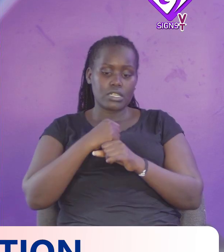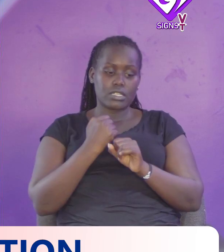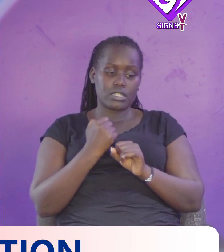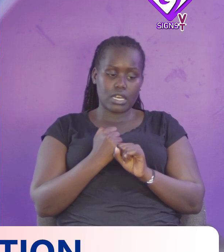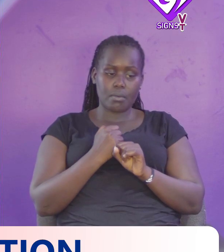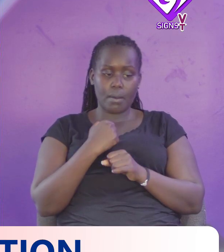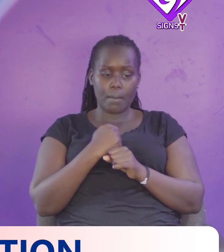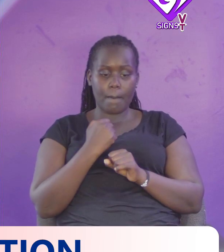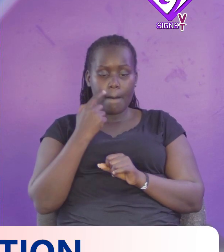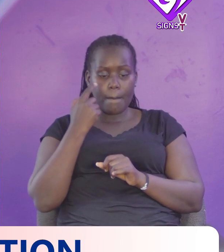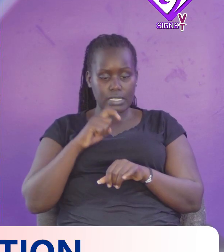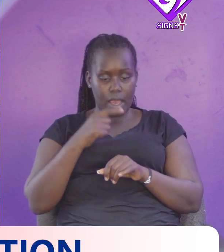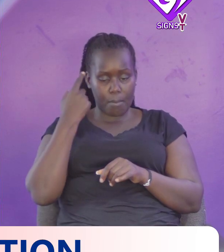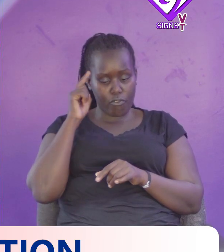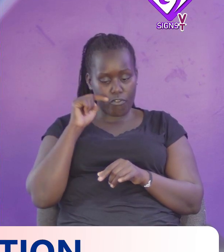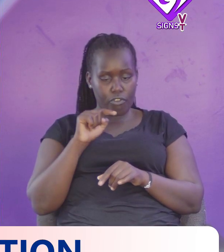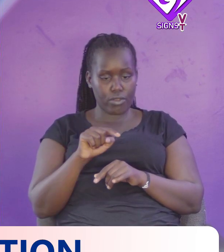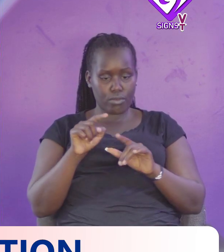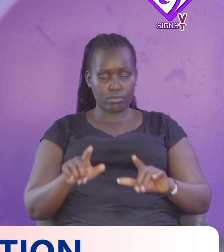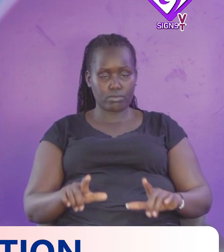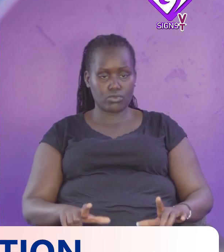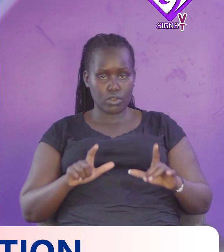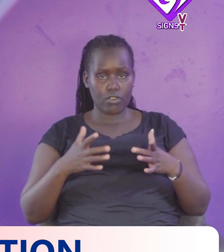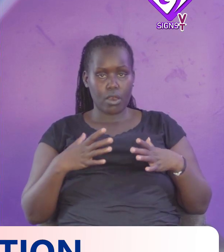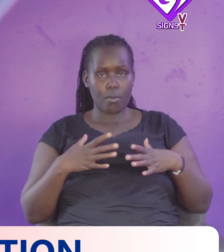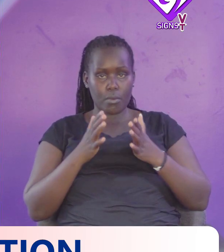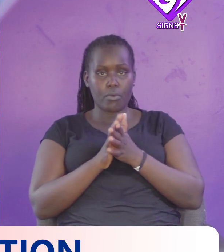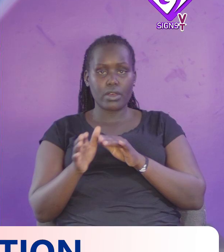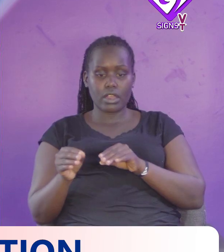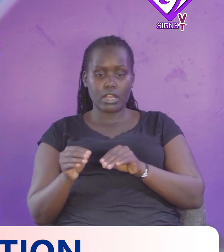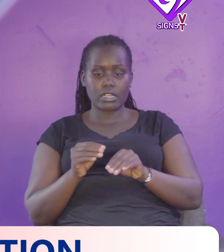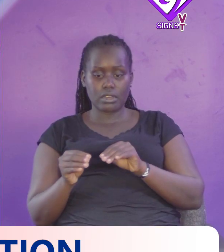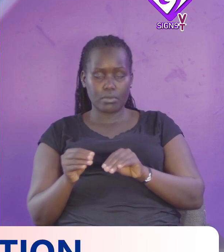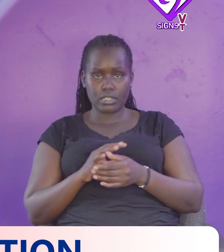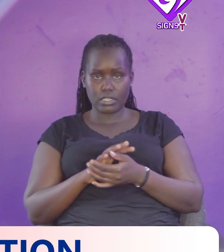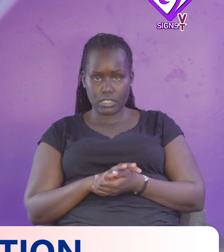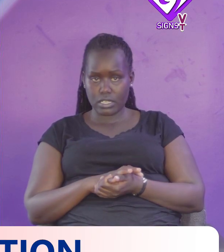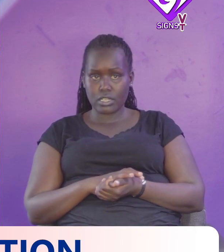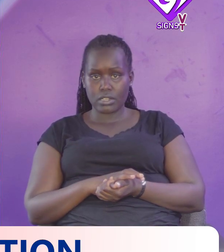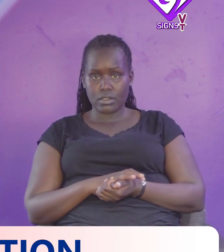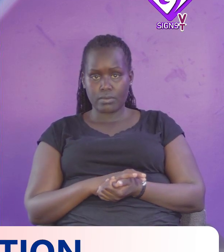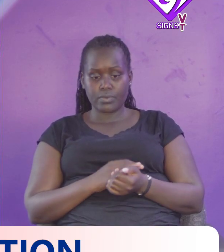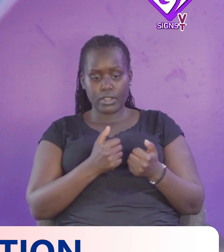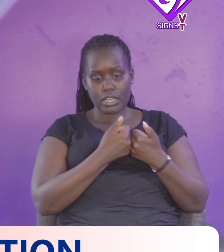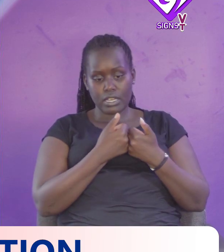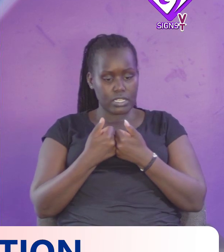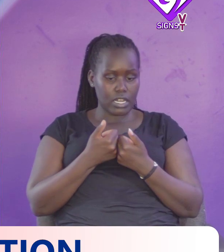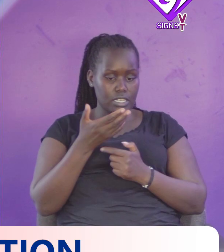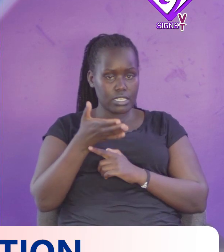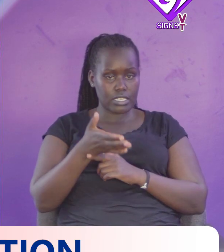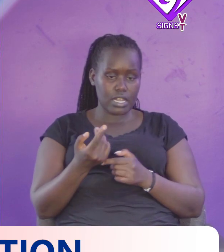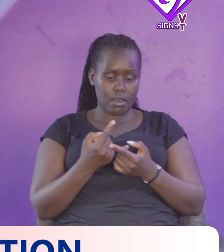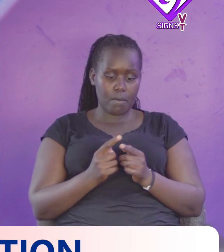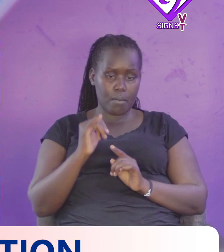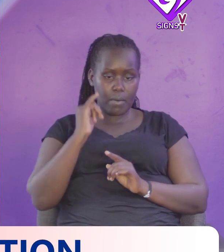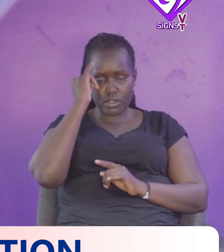grieve. So people with disability, I know that the challenges could have been there, like John has explained,